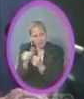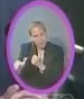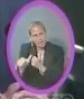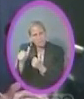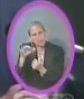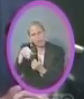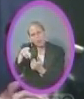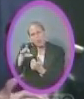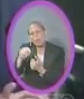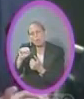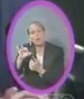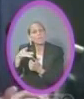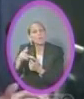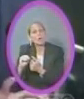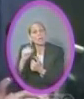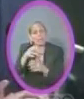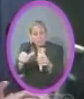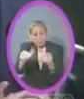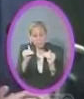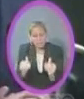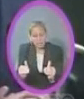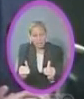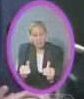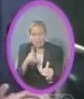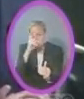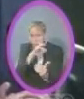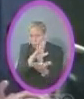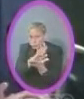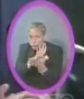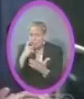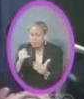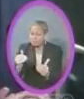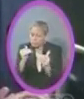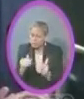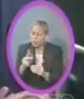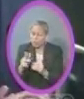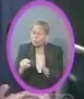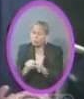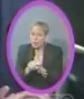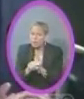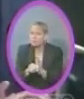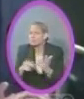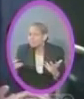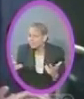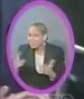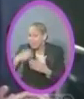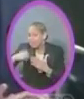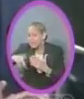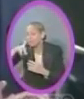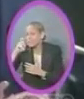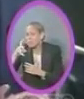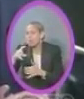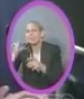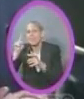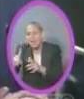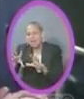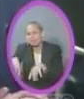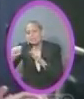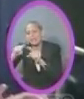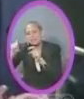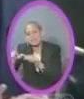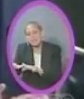portfolio. If a student is retained and that student is in summer school because they were a retained third grader, guess what? At the end of summer, they have to take an